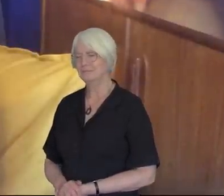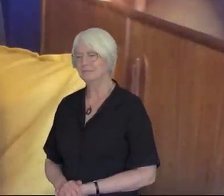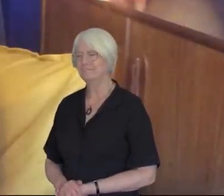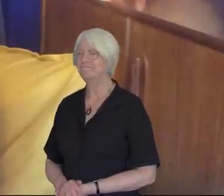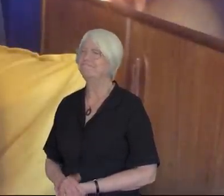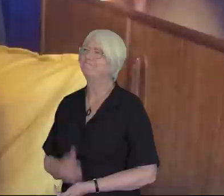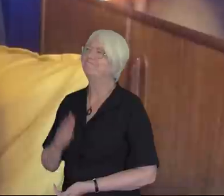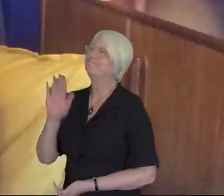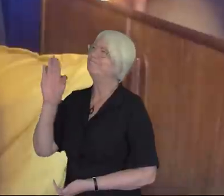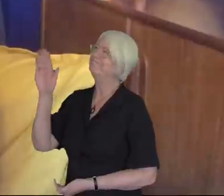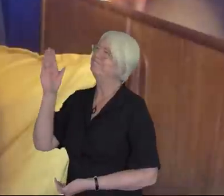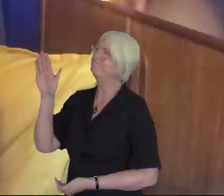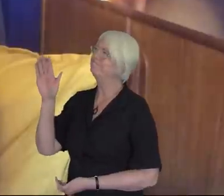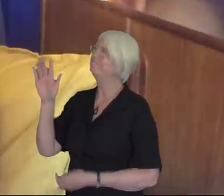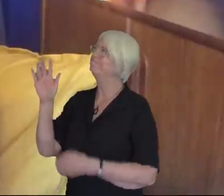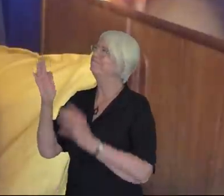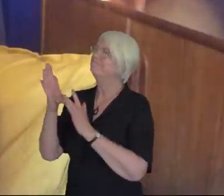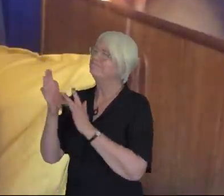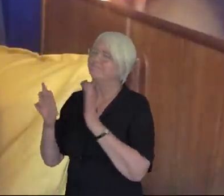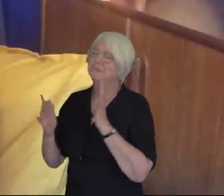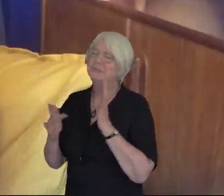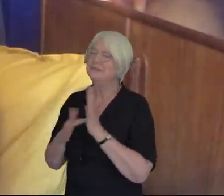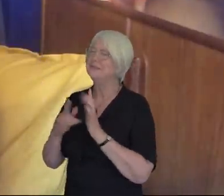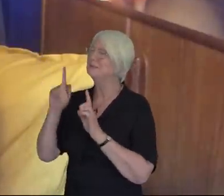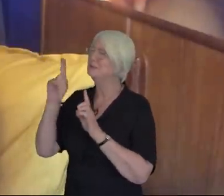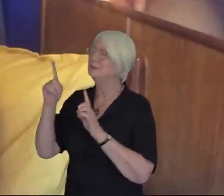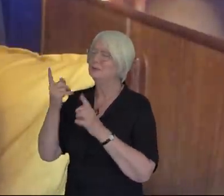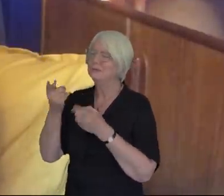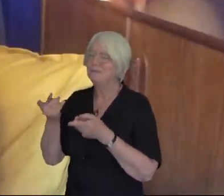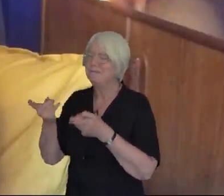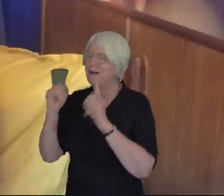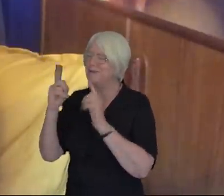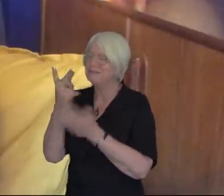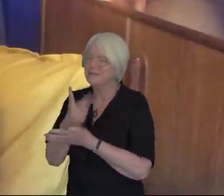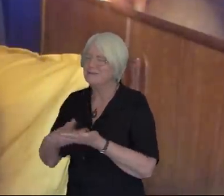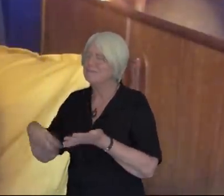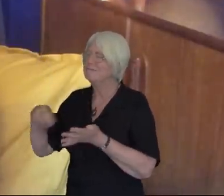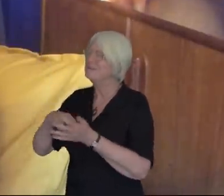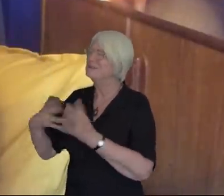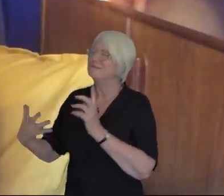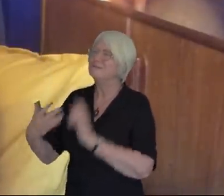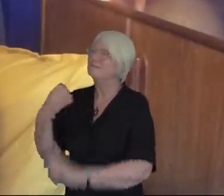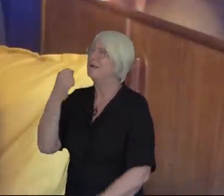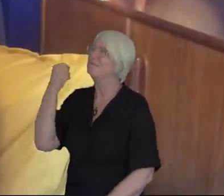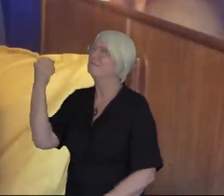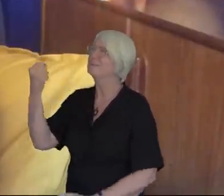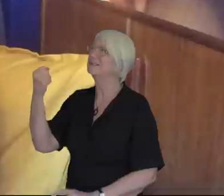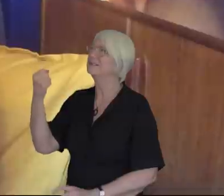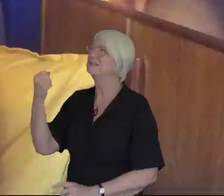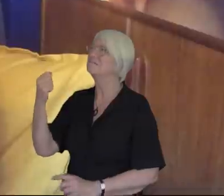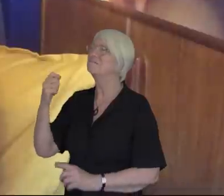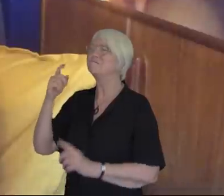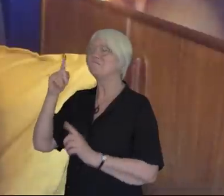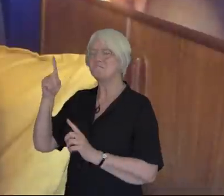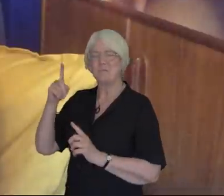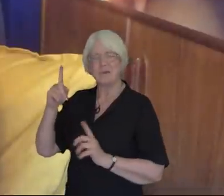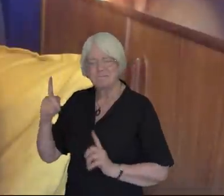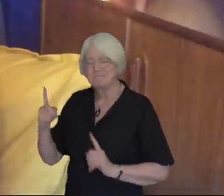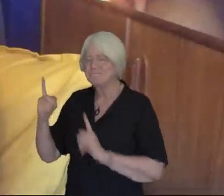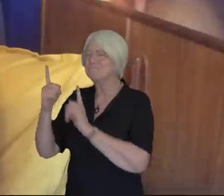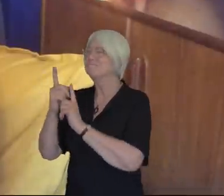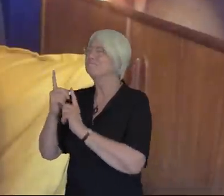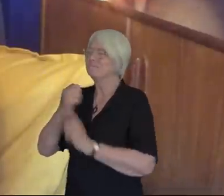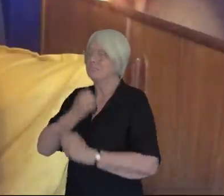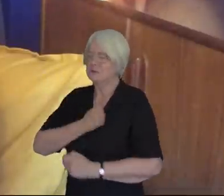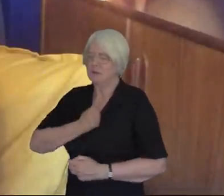Jesus Christ, risen Master and triumphant Lord, we come to you in sorrow for our sins and confess to you